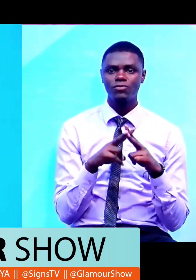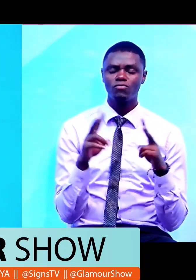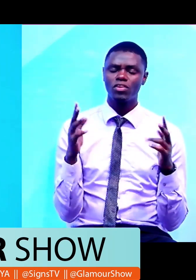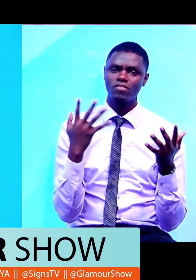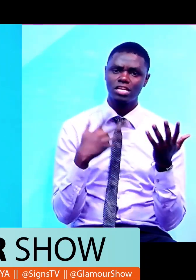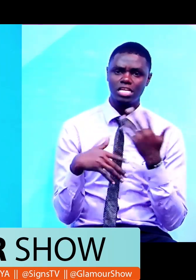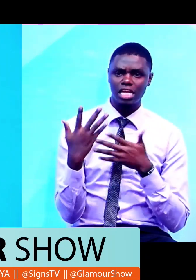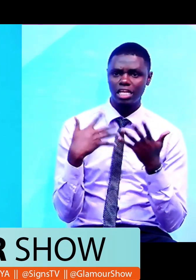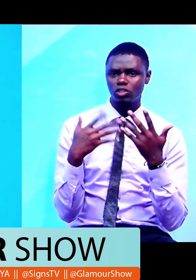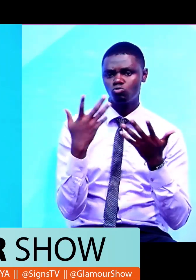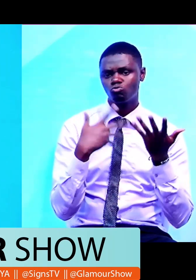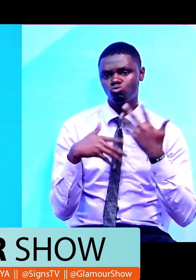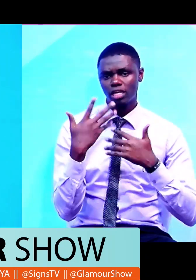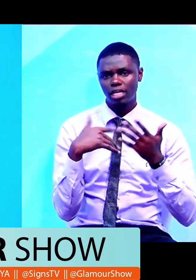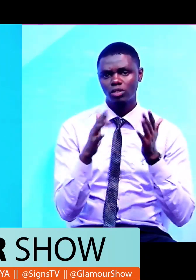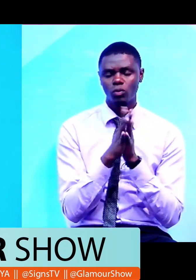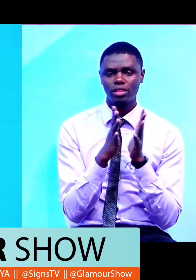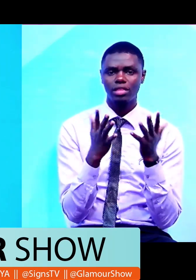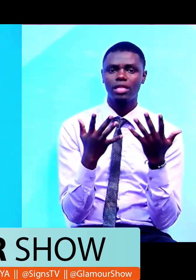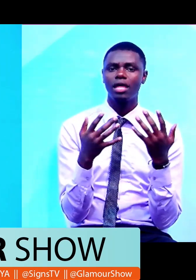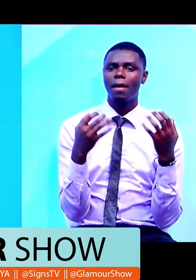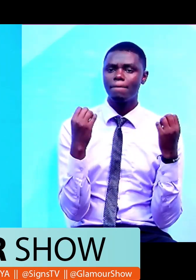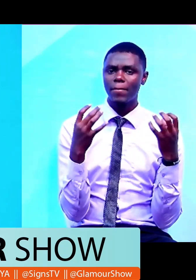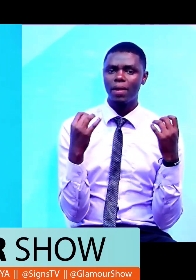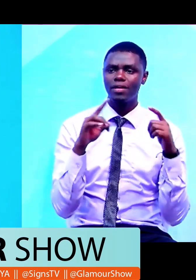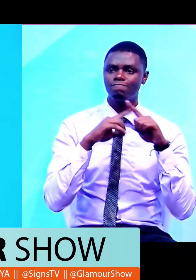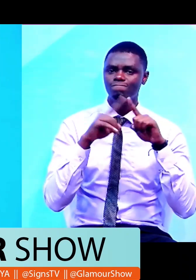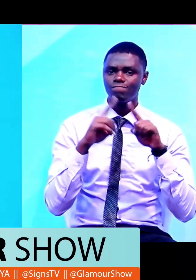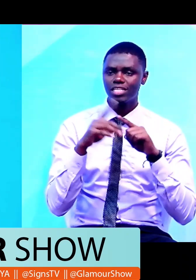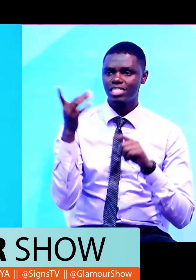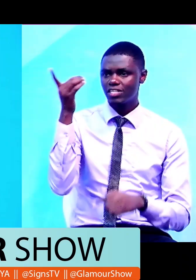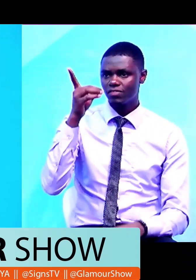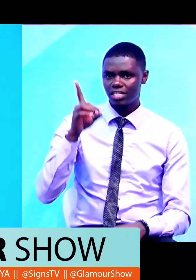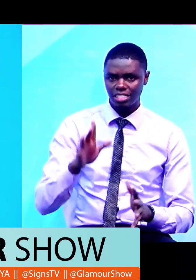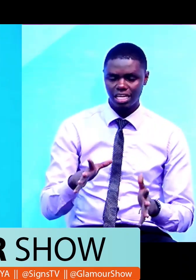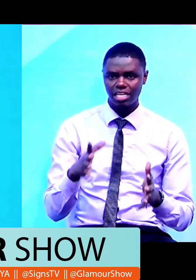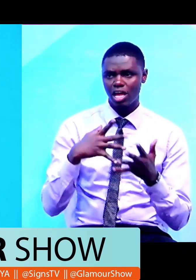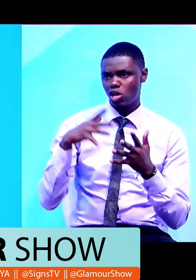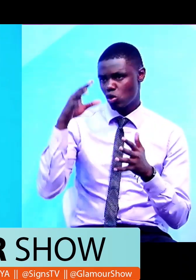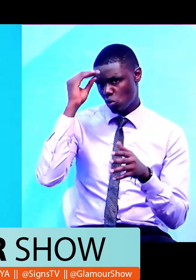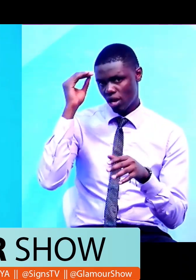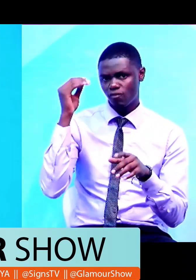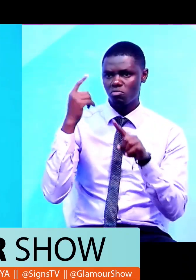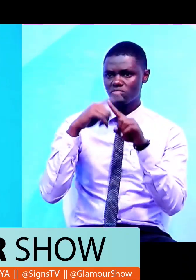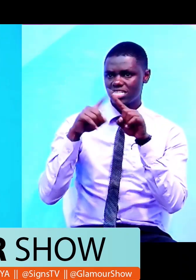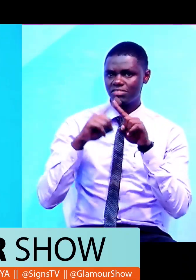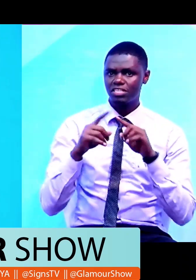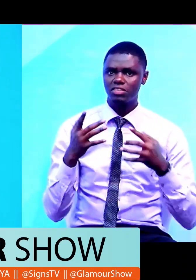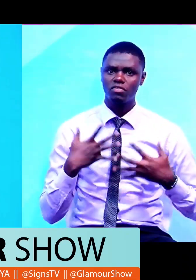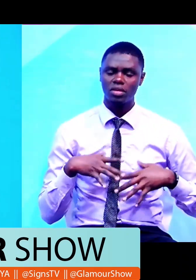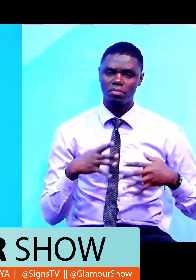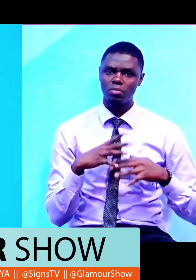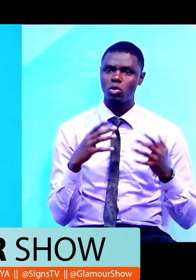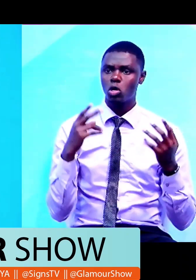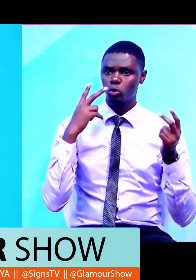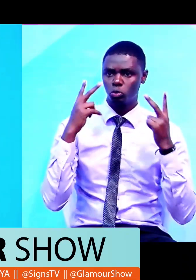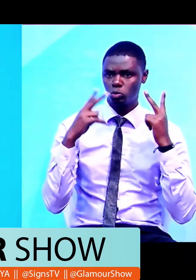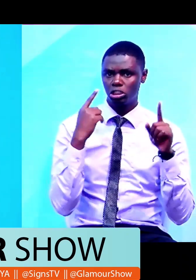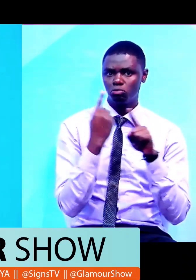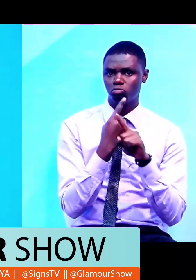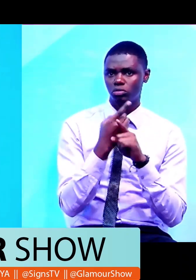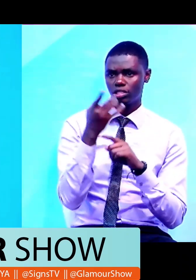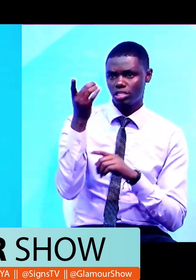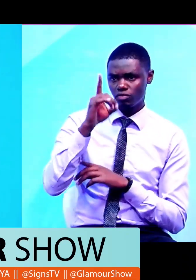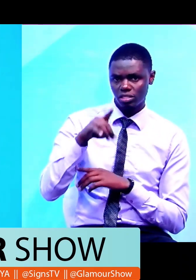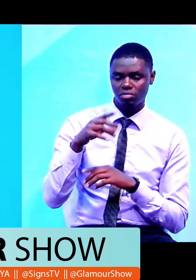interactive. You get to interact with so many different designers. You get to learn from everyone else. You get to see different designs and